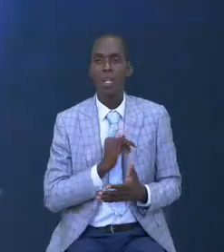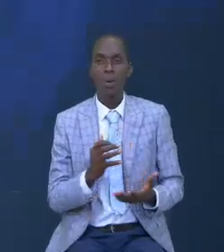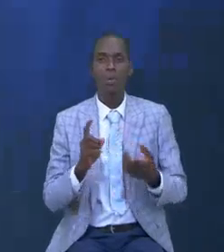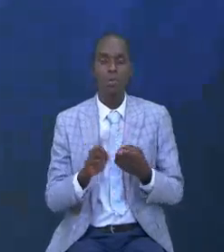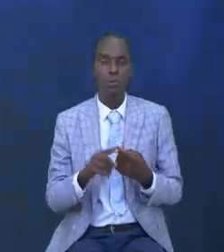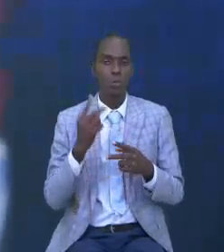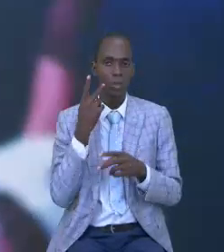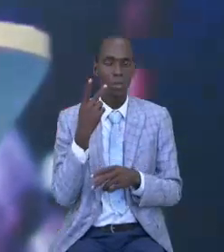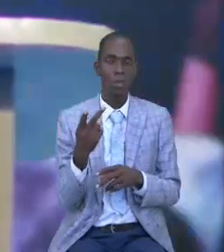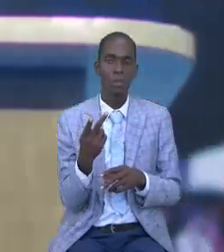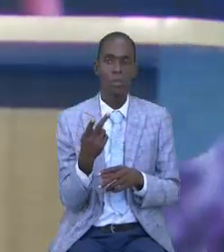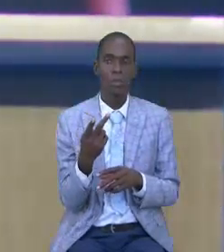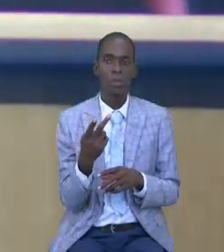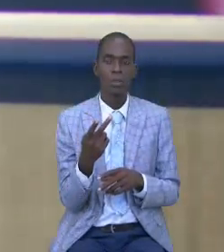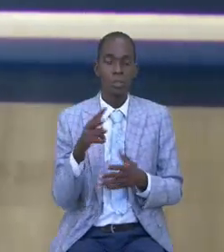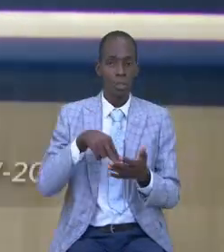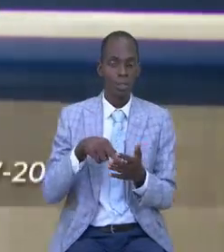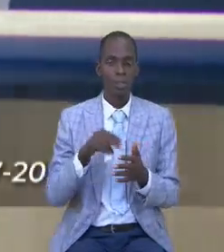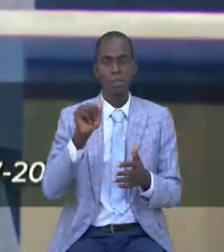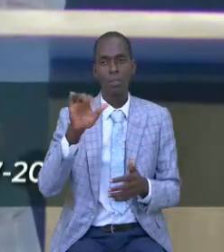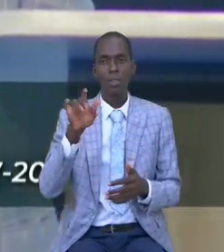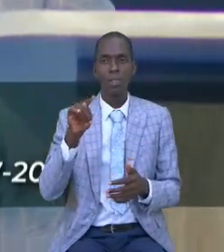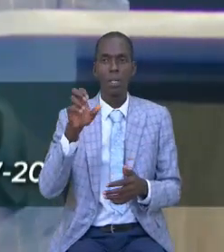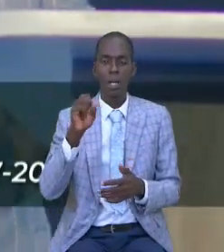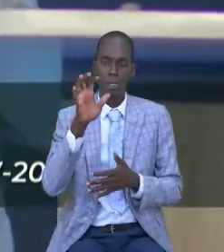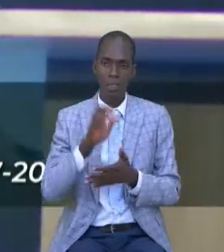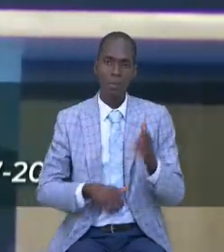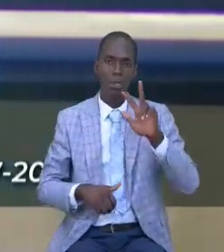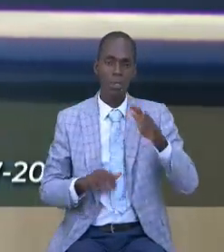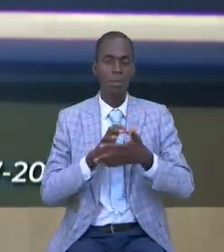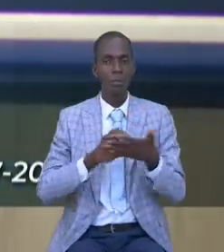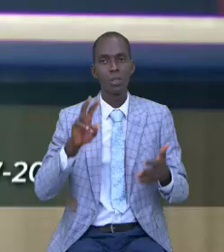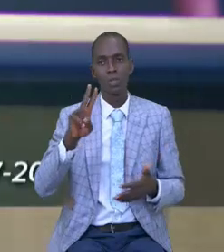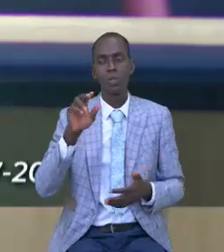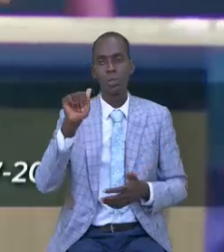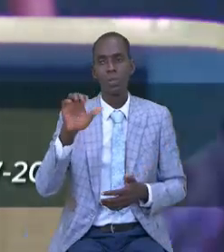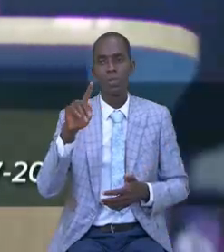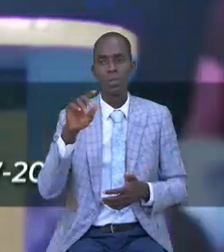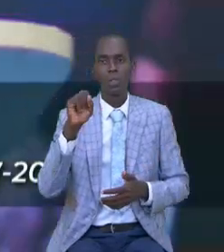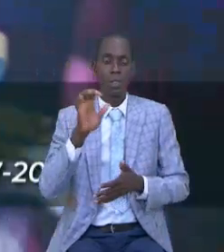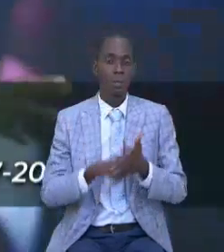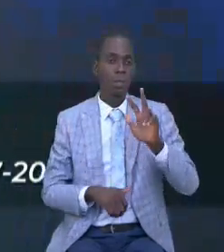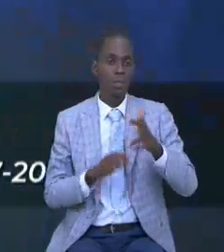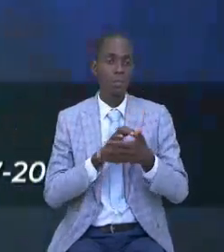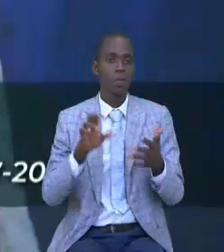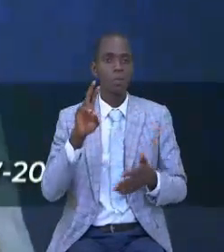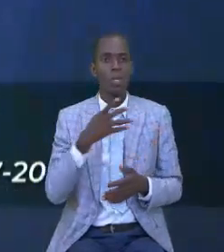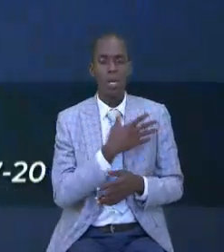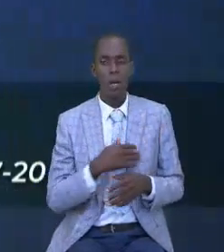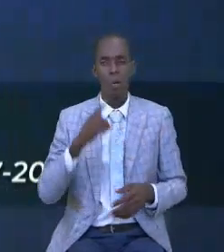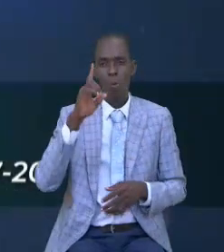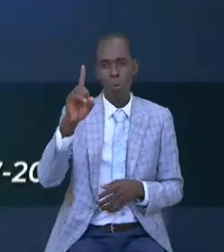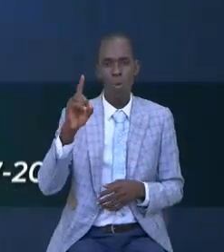look at Acts chapter 3, and I'm reading from verse 2. Acts chapter 3, verse 2, and a certain man